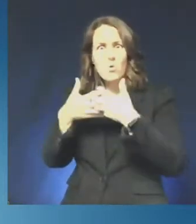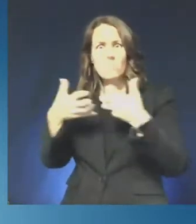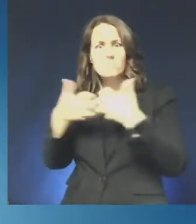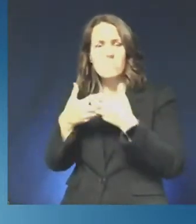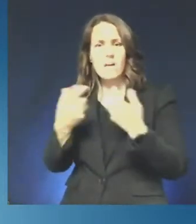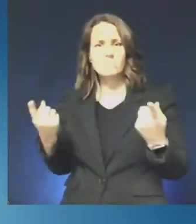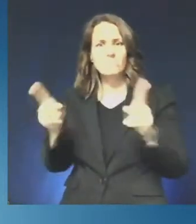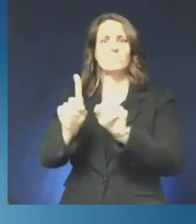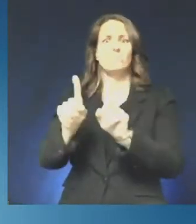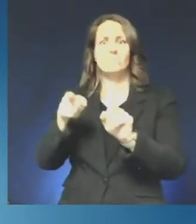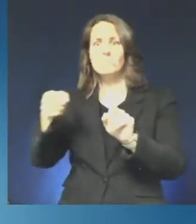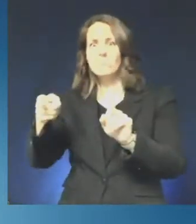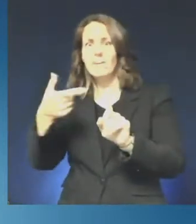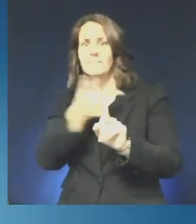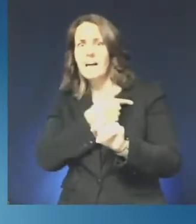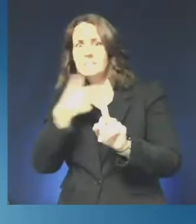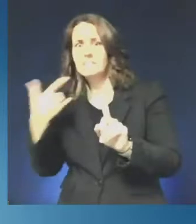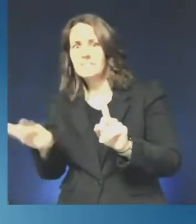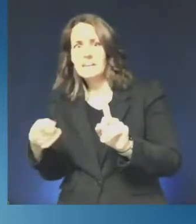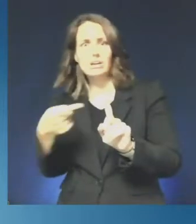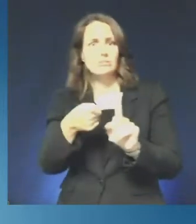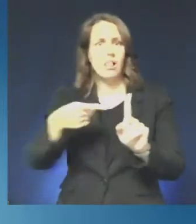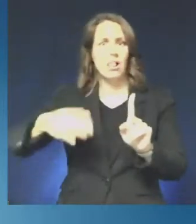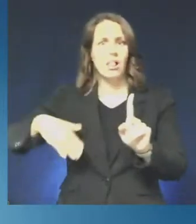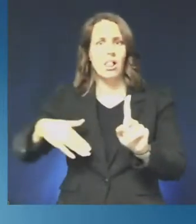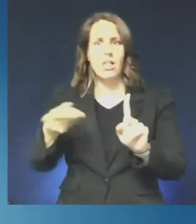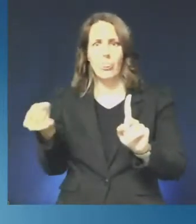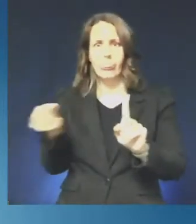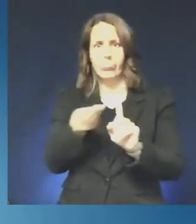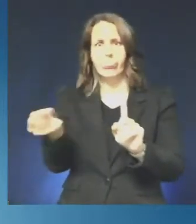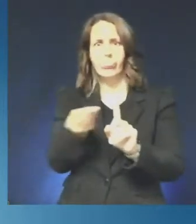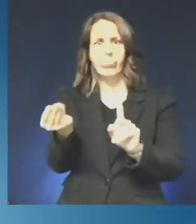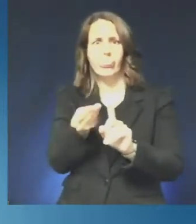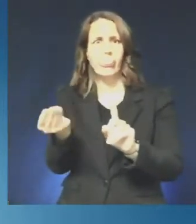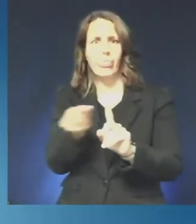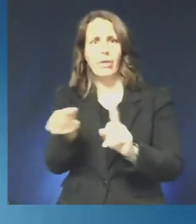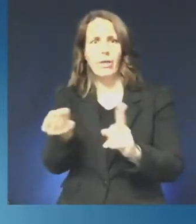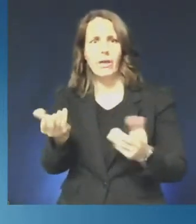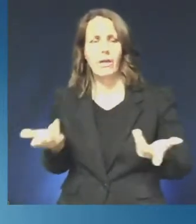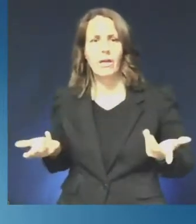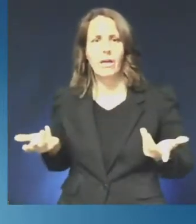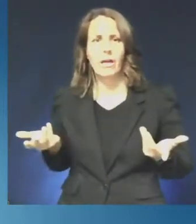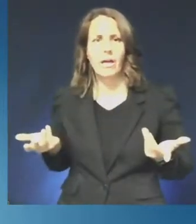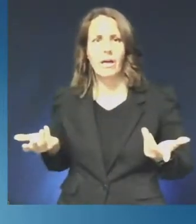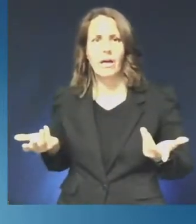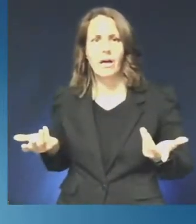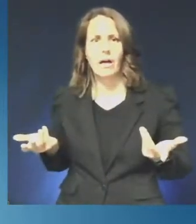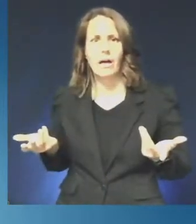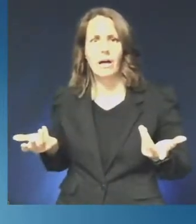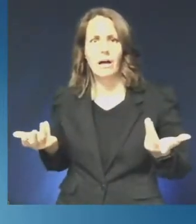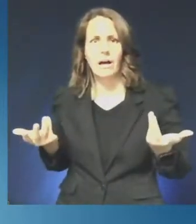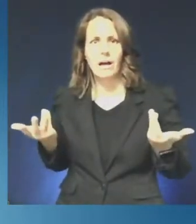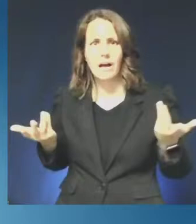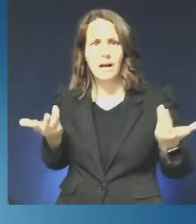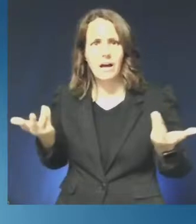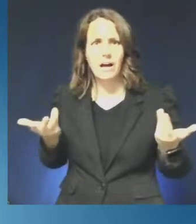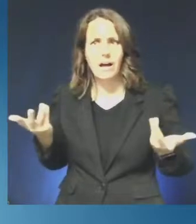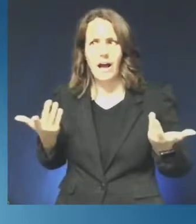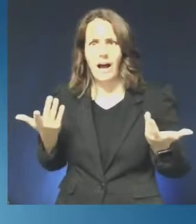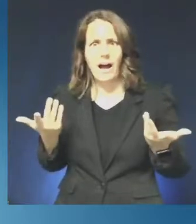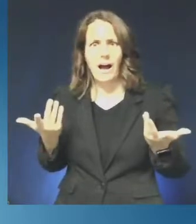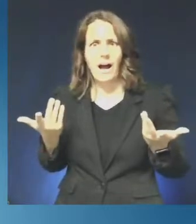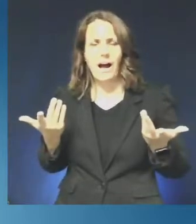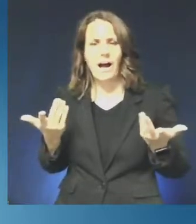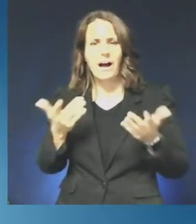those students who want to be safe and making prudent public health decisions for them